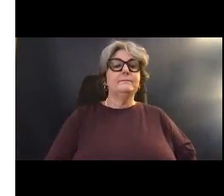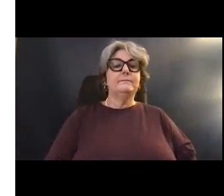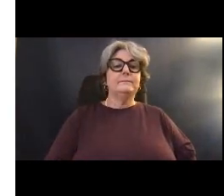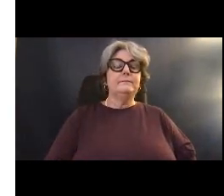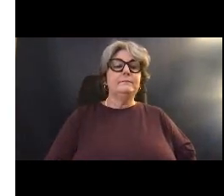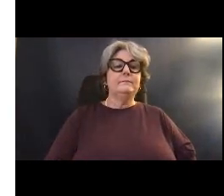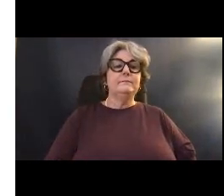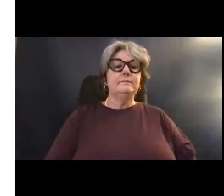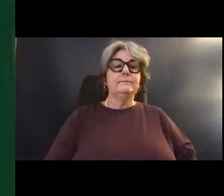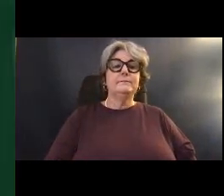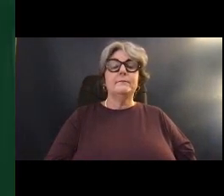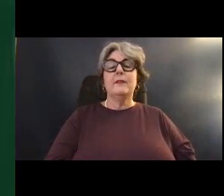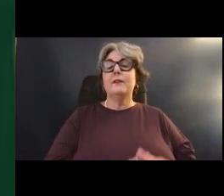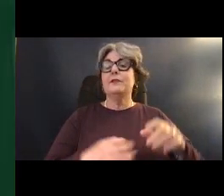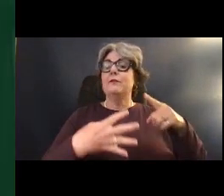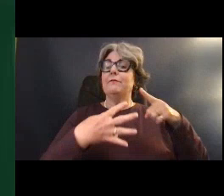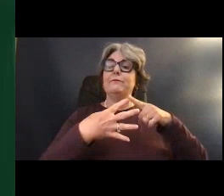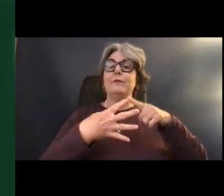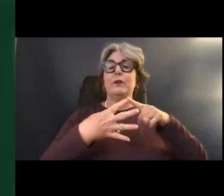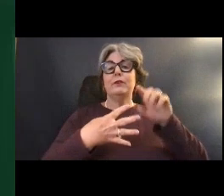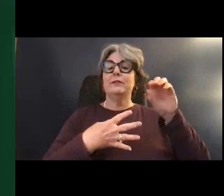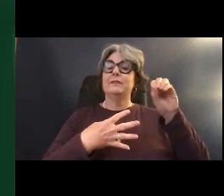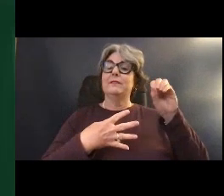So for overview,